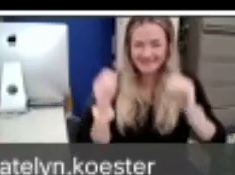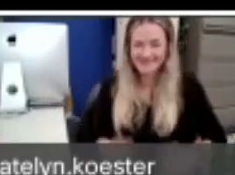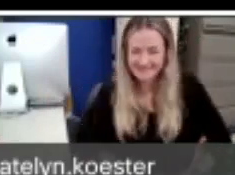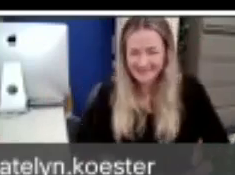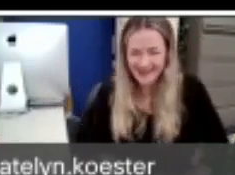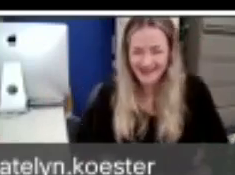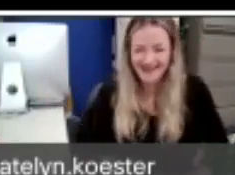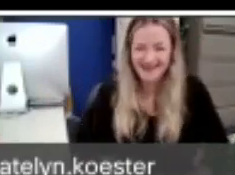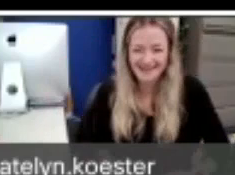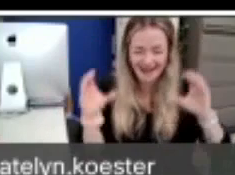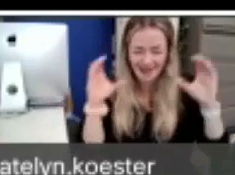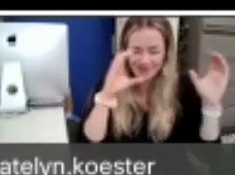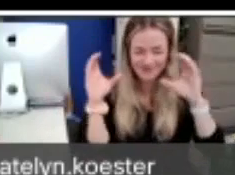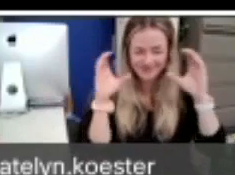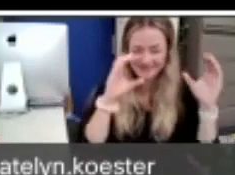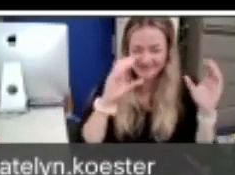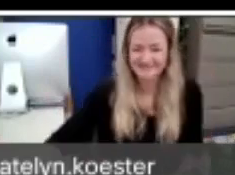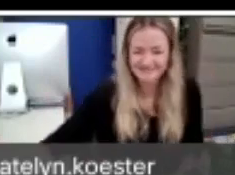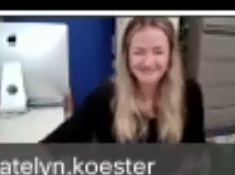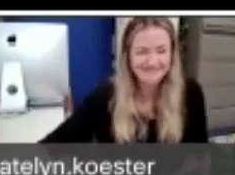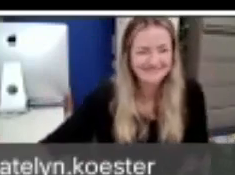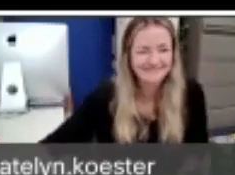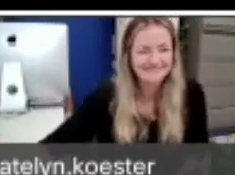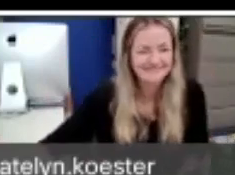Halloween. Be